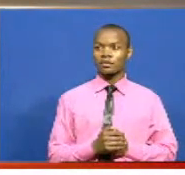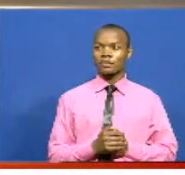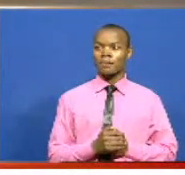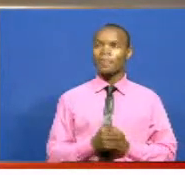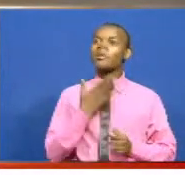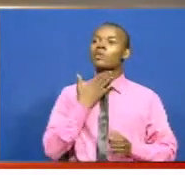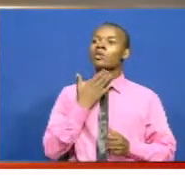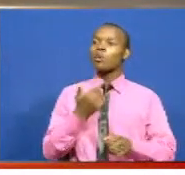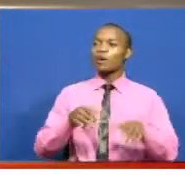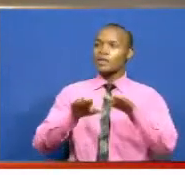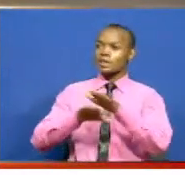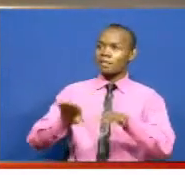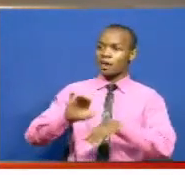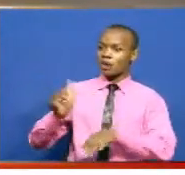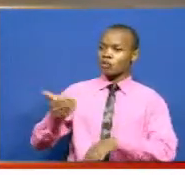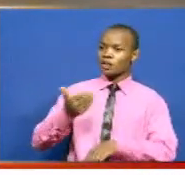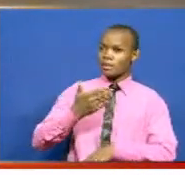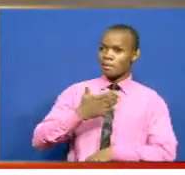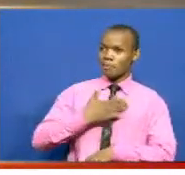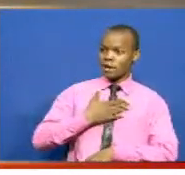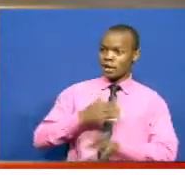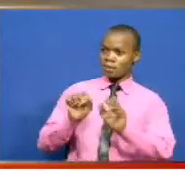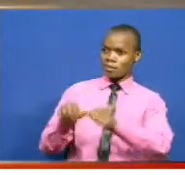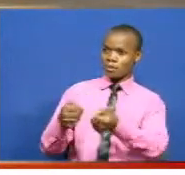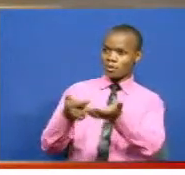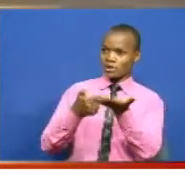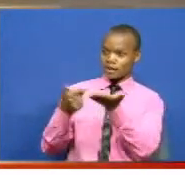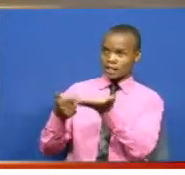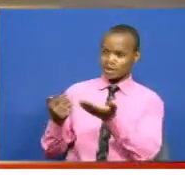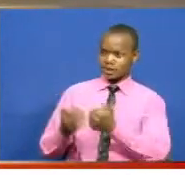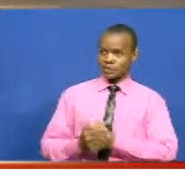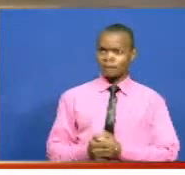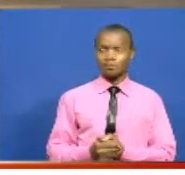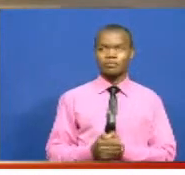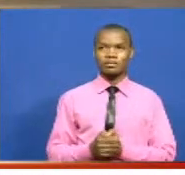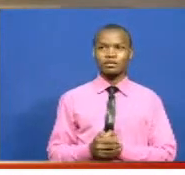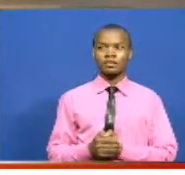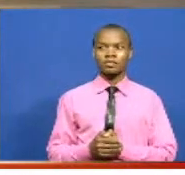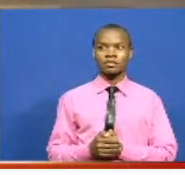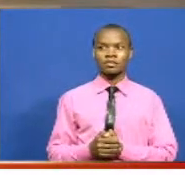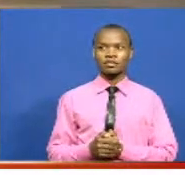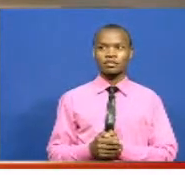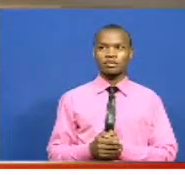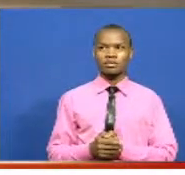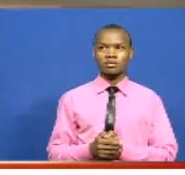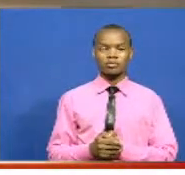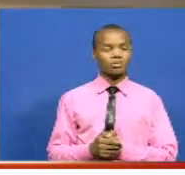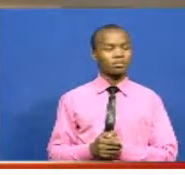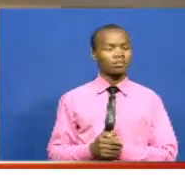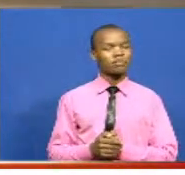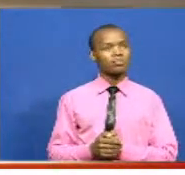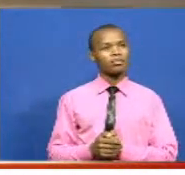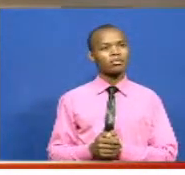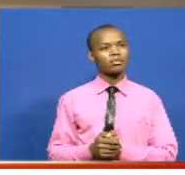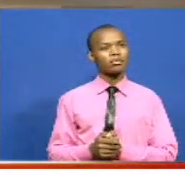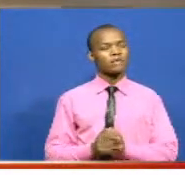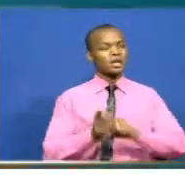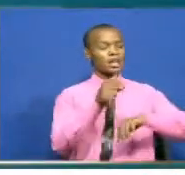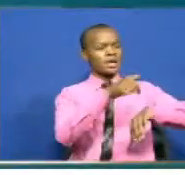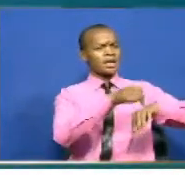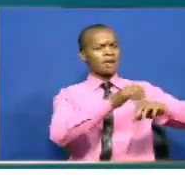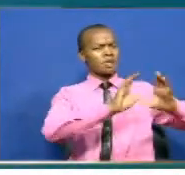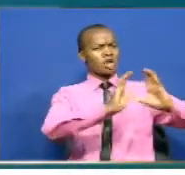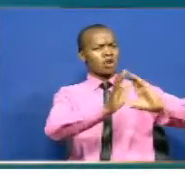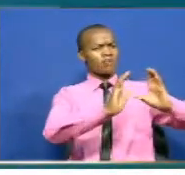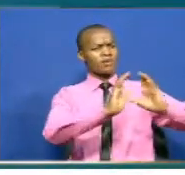my constituents to converse about it and discuss. But still, let me take you back. When I was having a conversation with you,